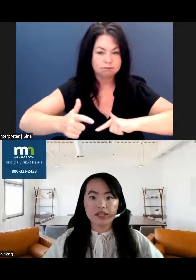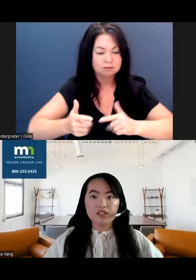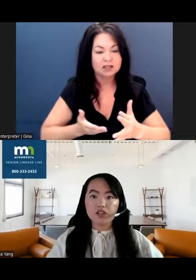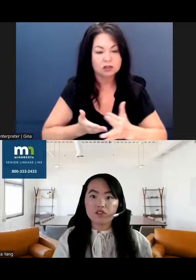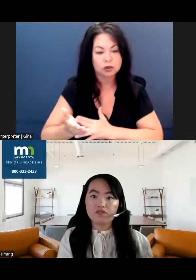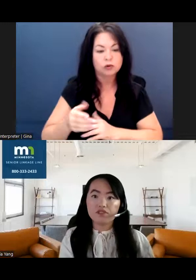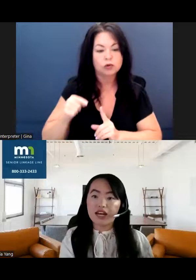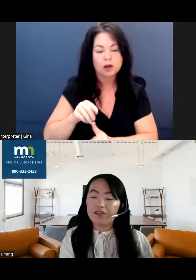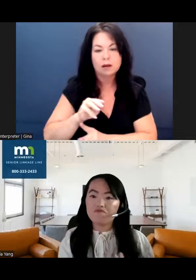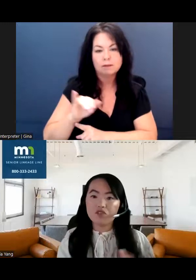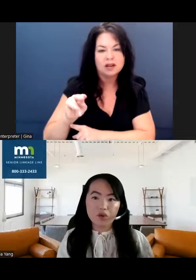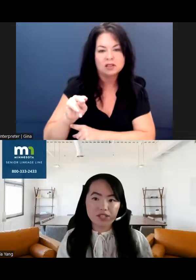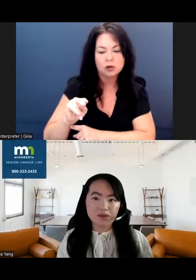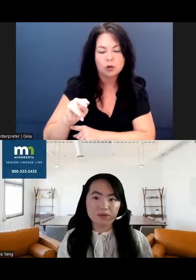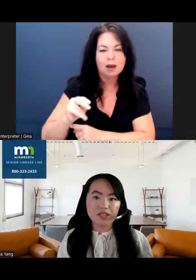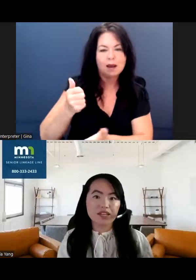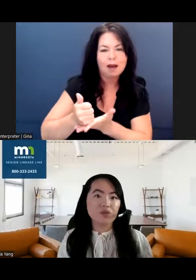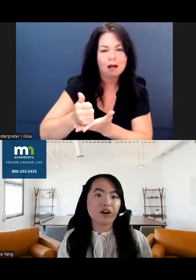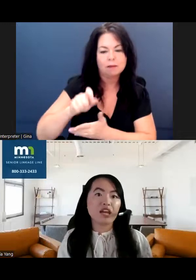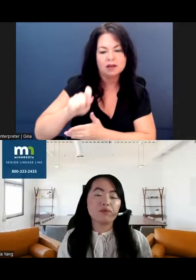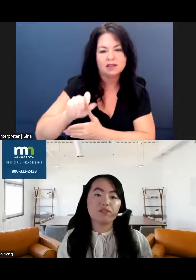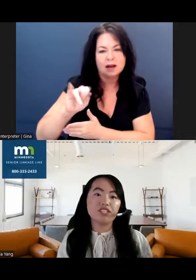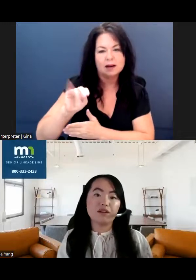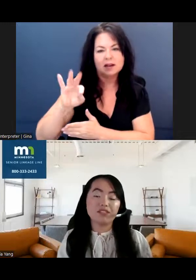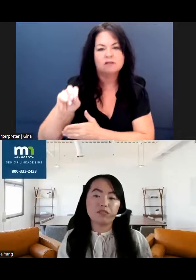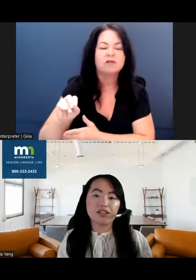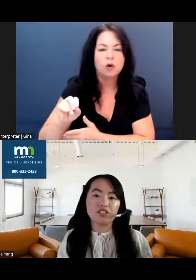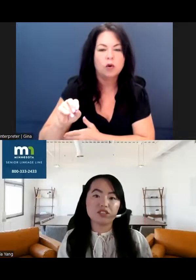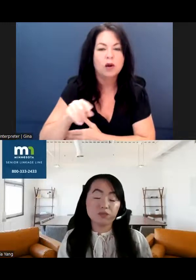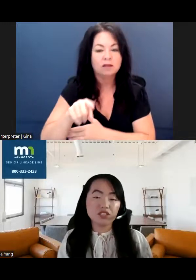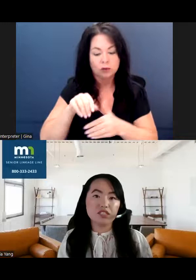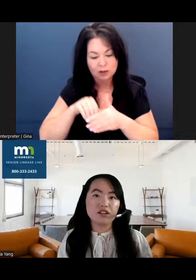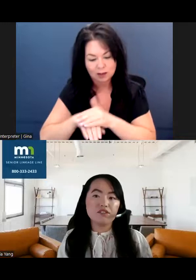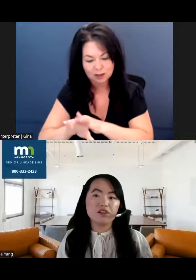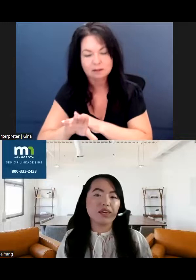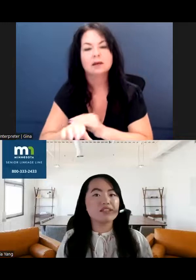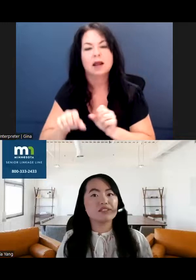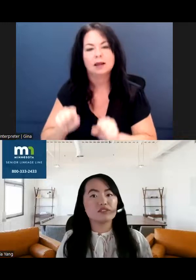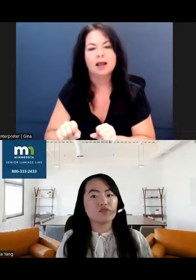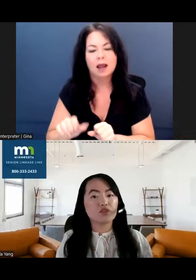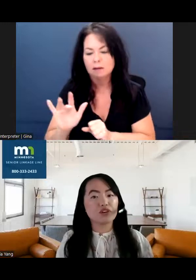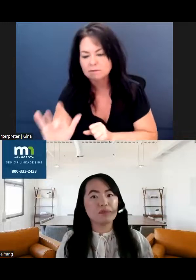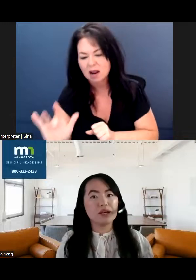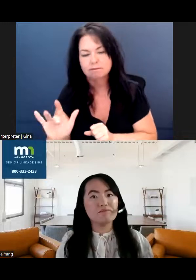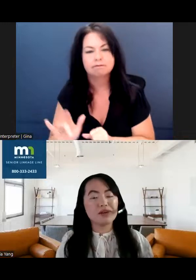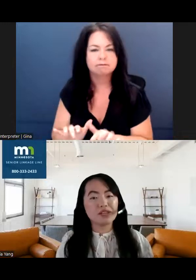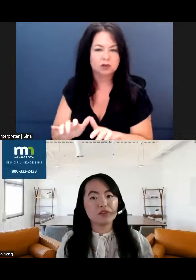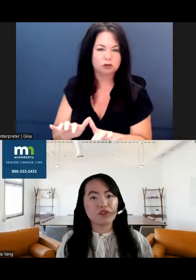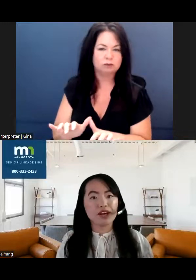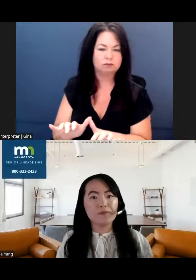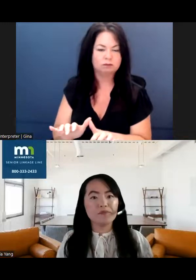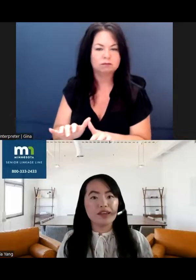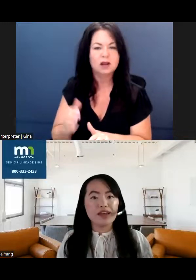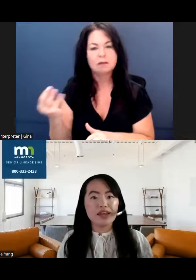website. So if you go onto the website, you are able to chat with a specialist from 8 to 4:30 p.m. Monday